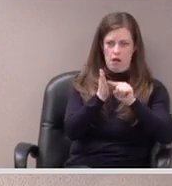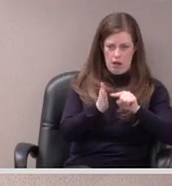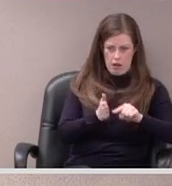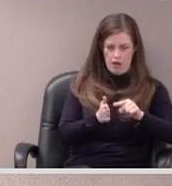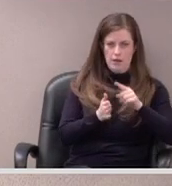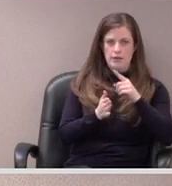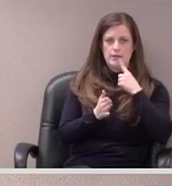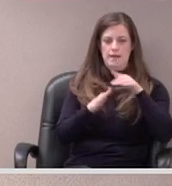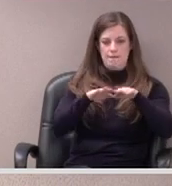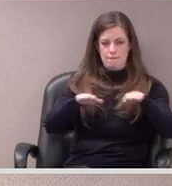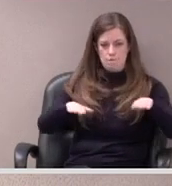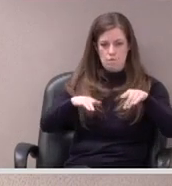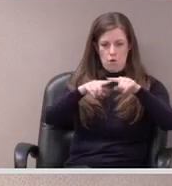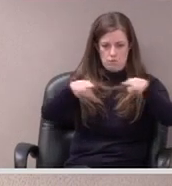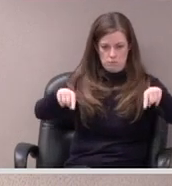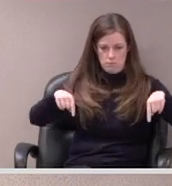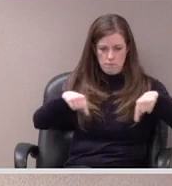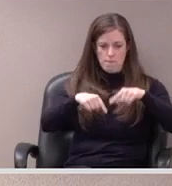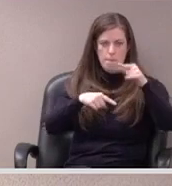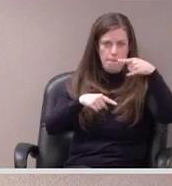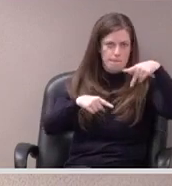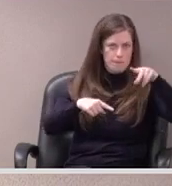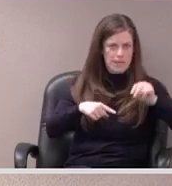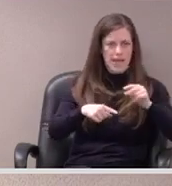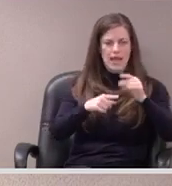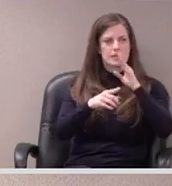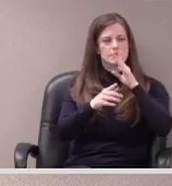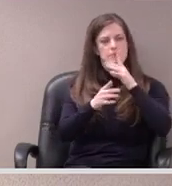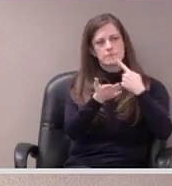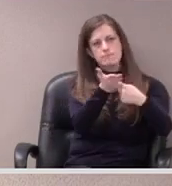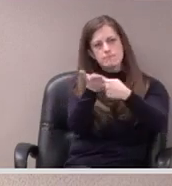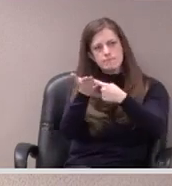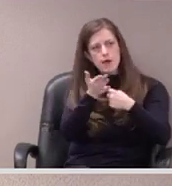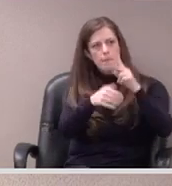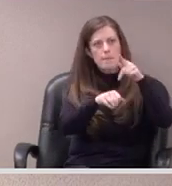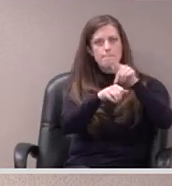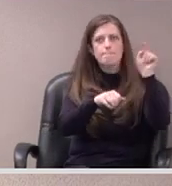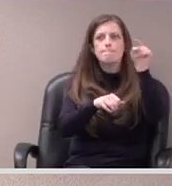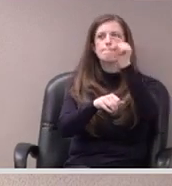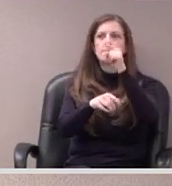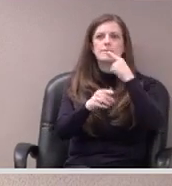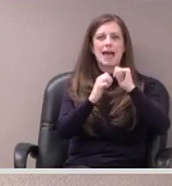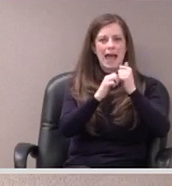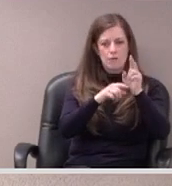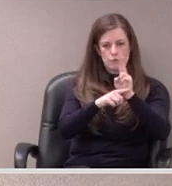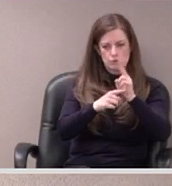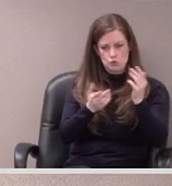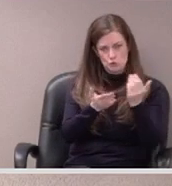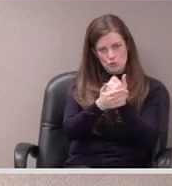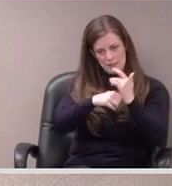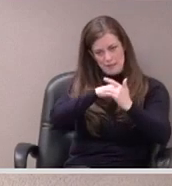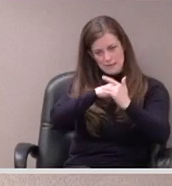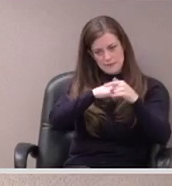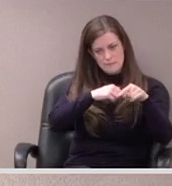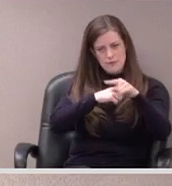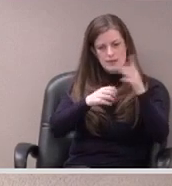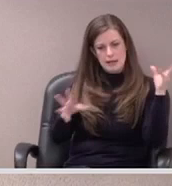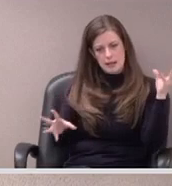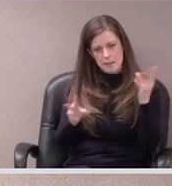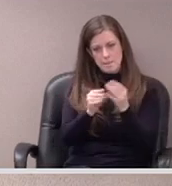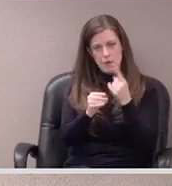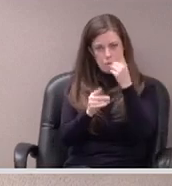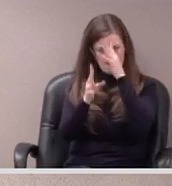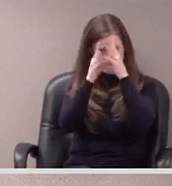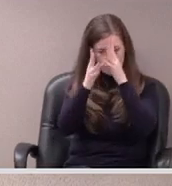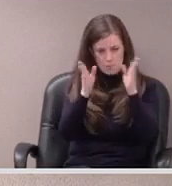principals about how they're using the space to kind of compile everything into one formula and then use a baseline that's,